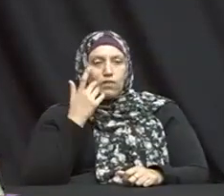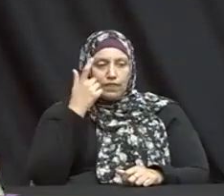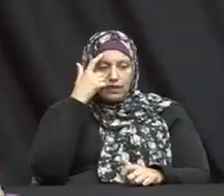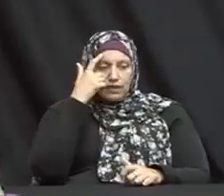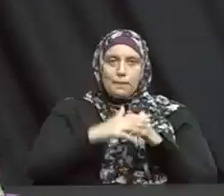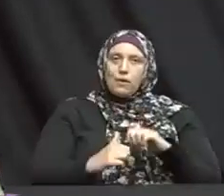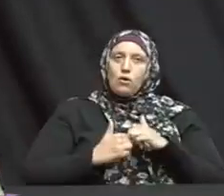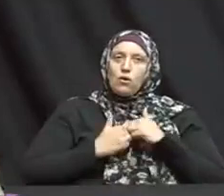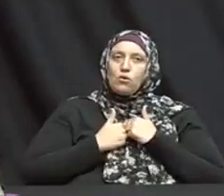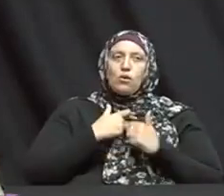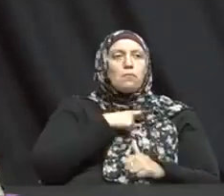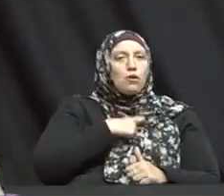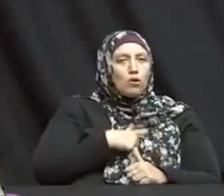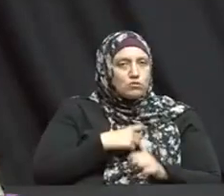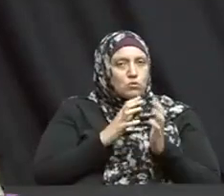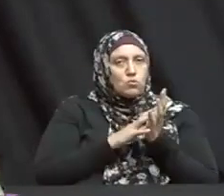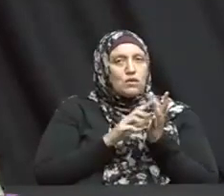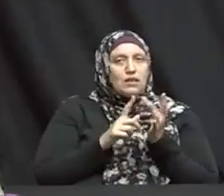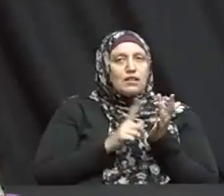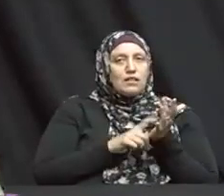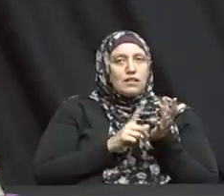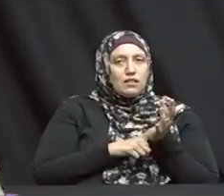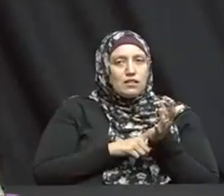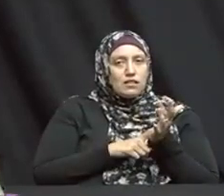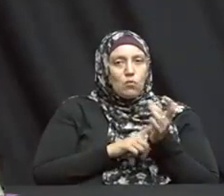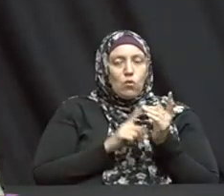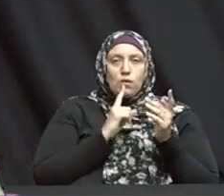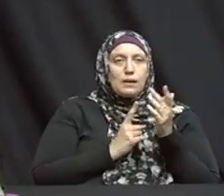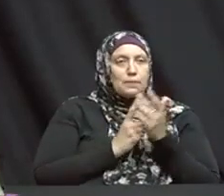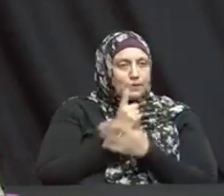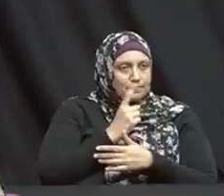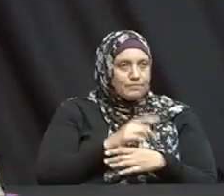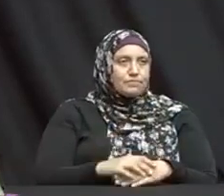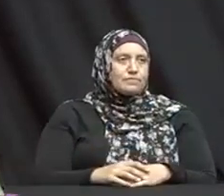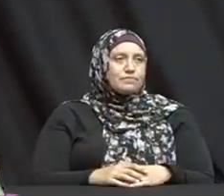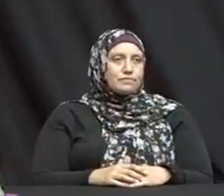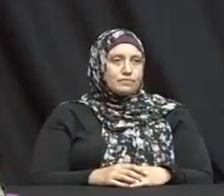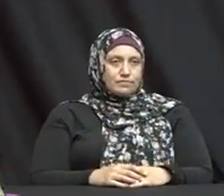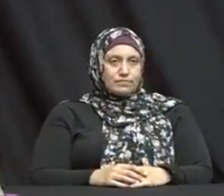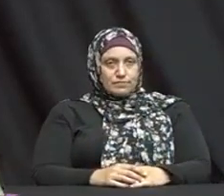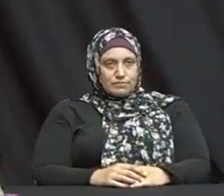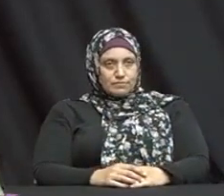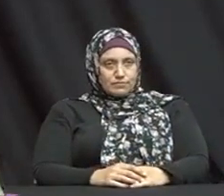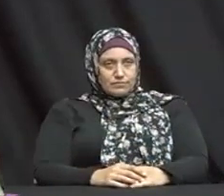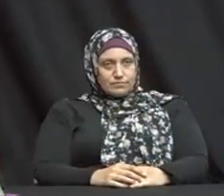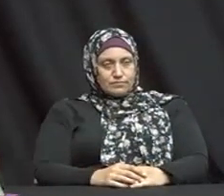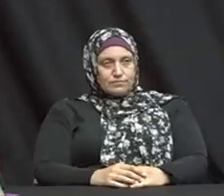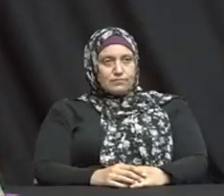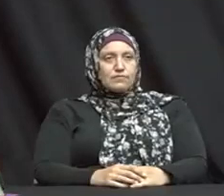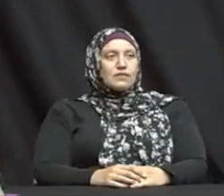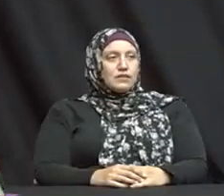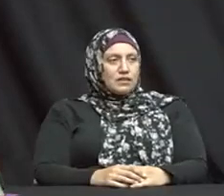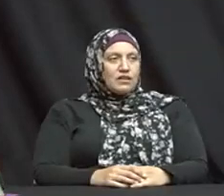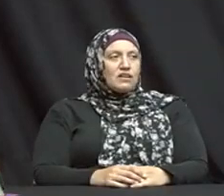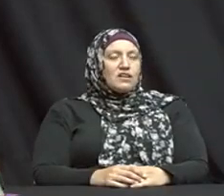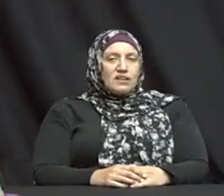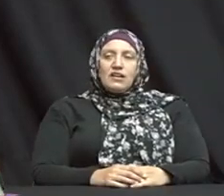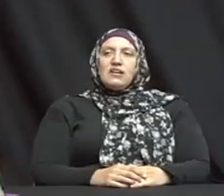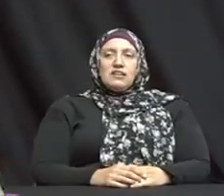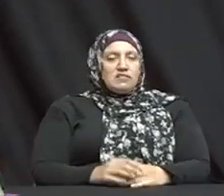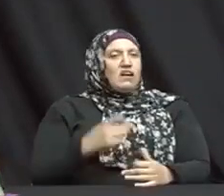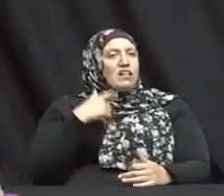and what estate you have, and also of course, what the governing laws and requirements might be around that. So I think everybody here would